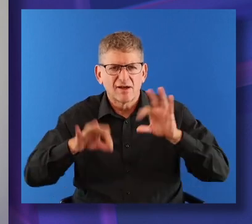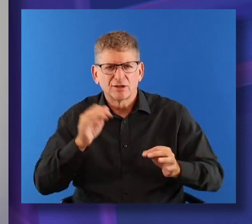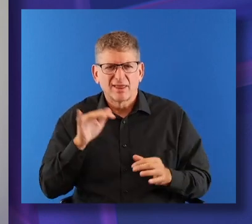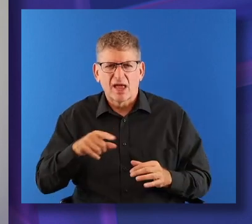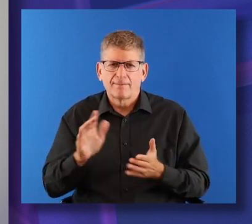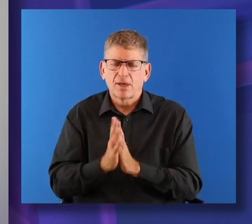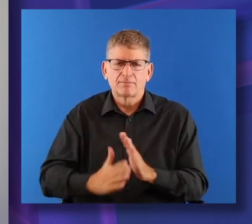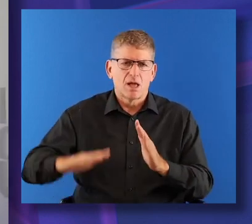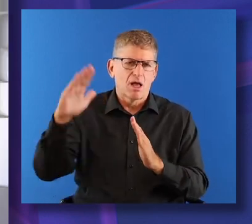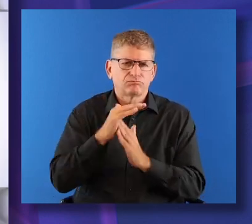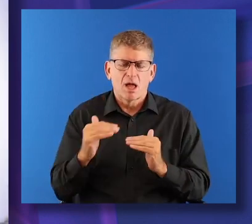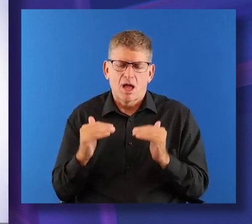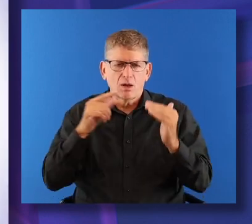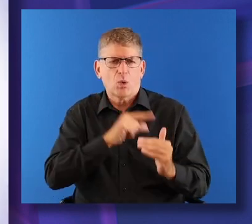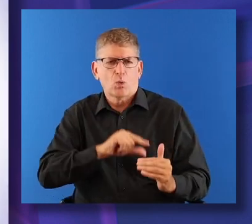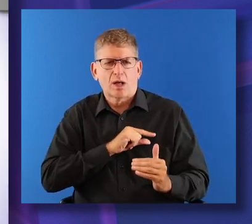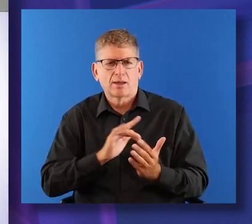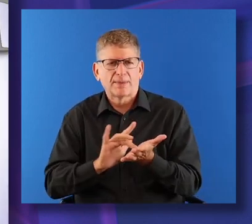patients.